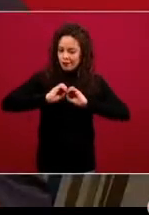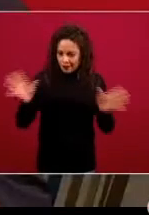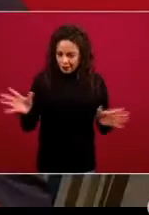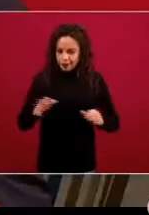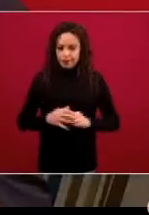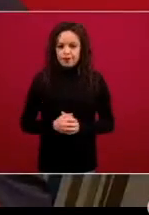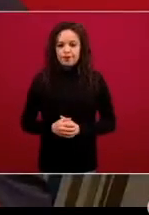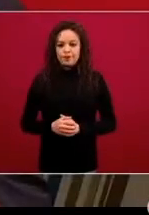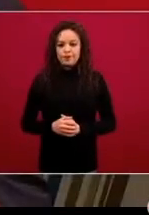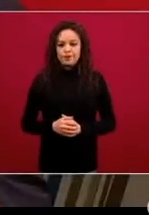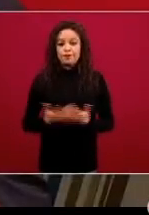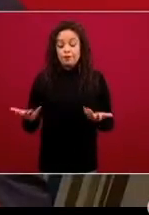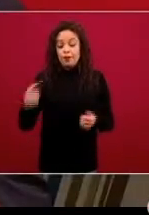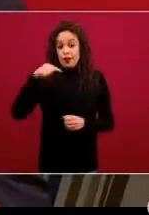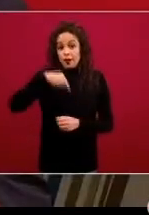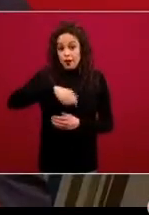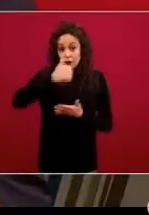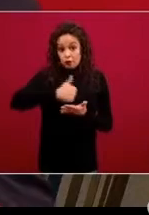region.